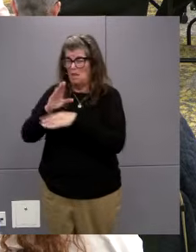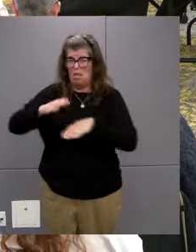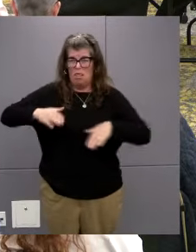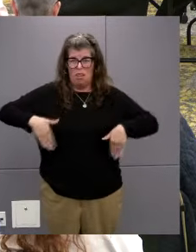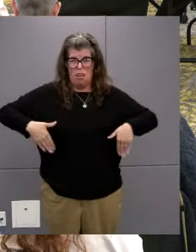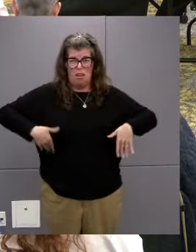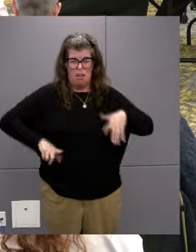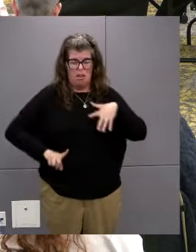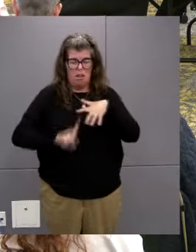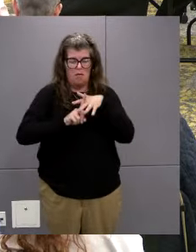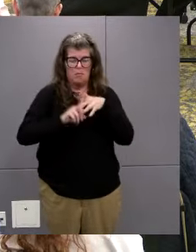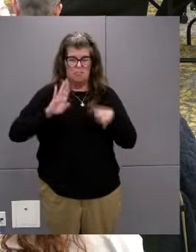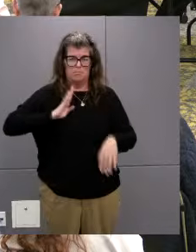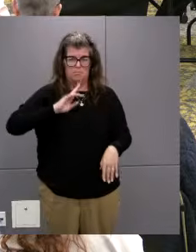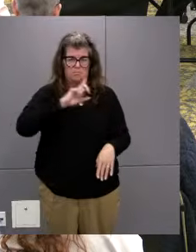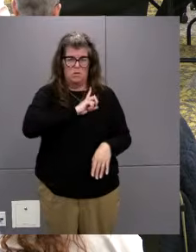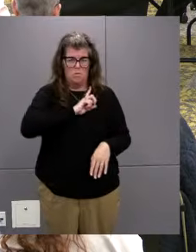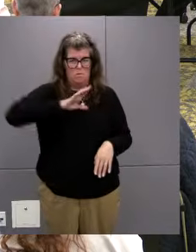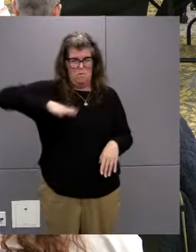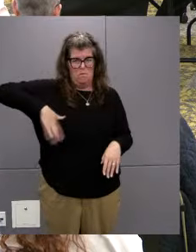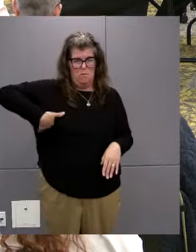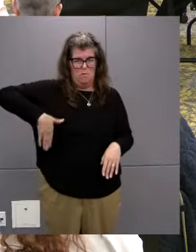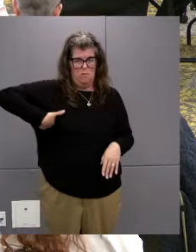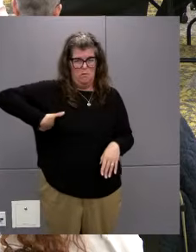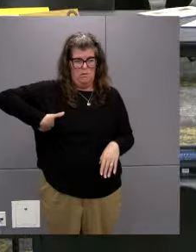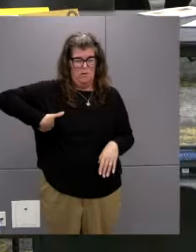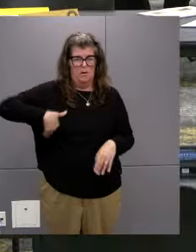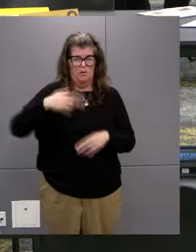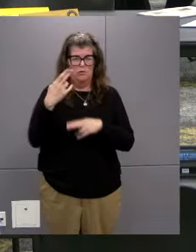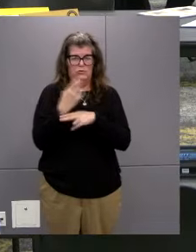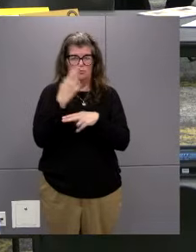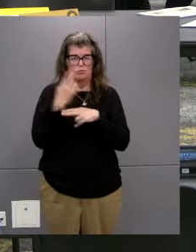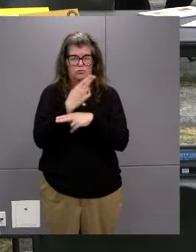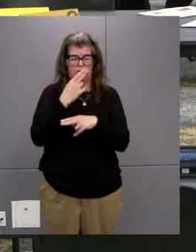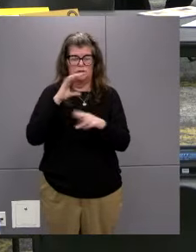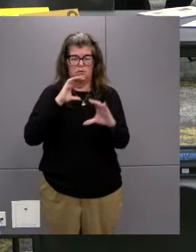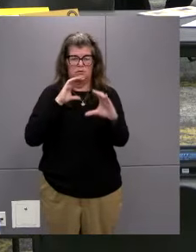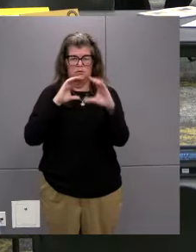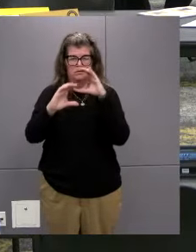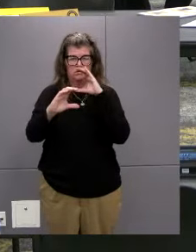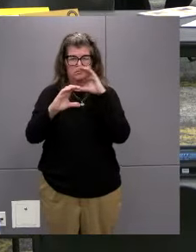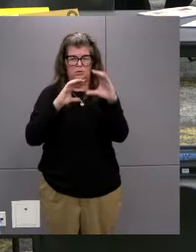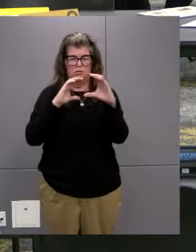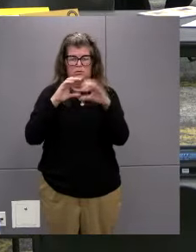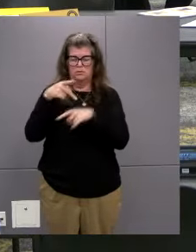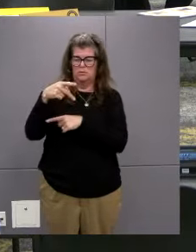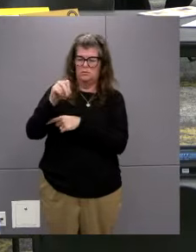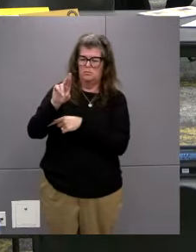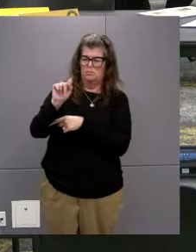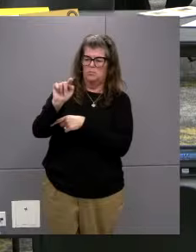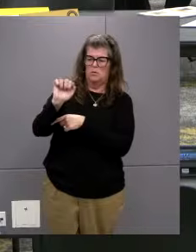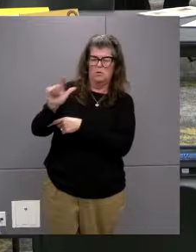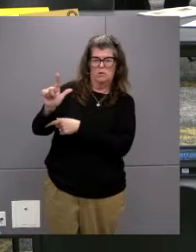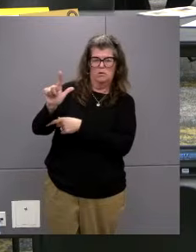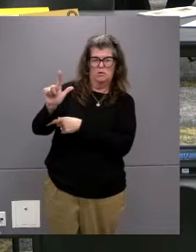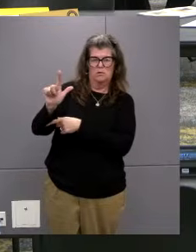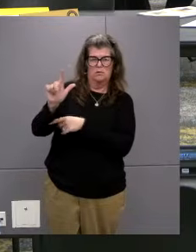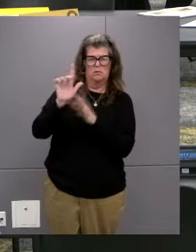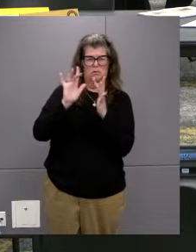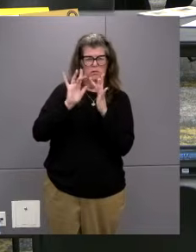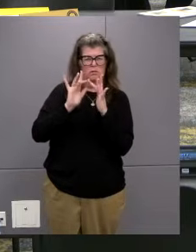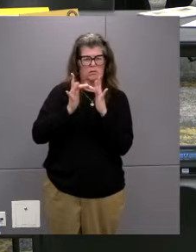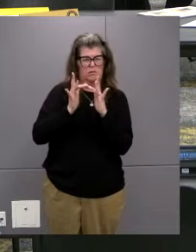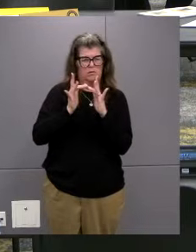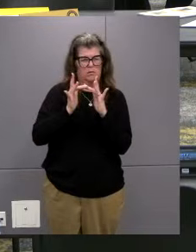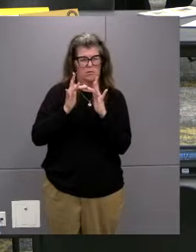the board as yet, but using the communication portal, we'd gone through and I